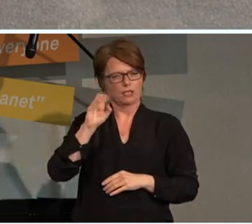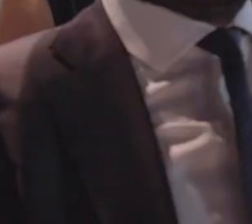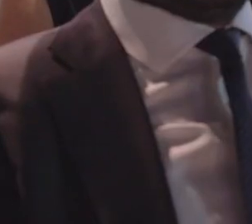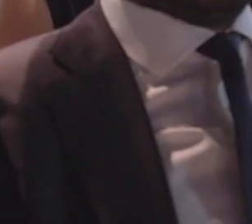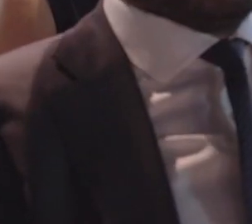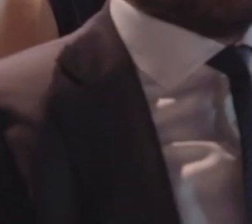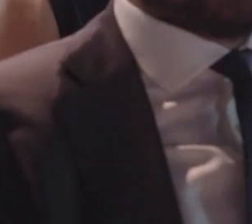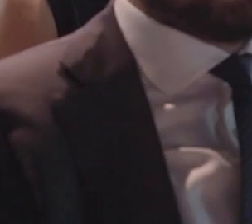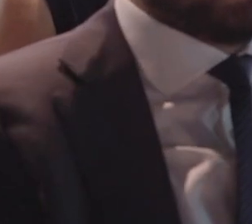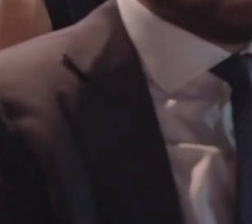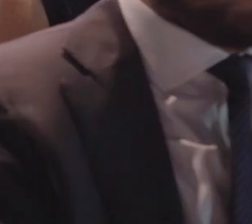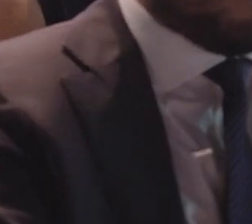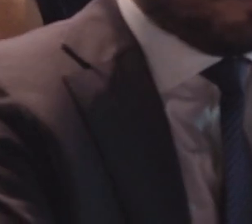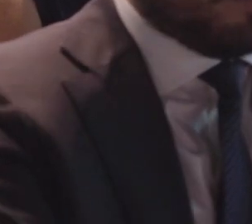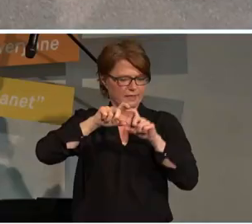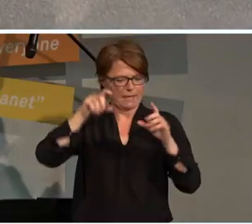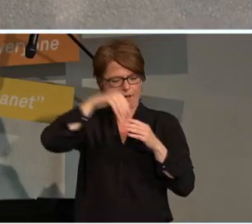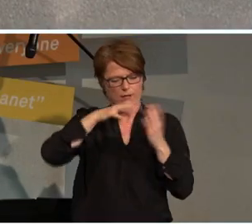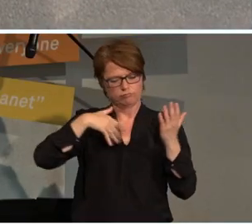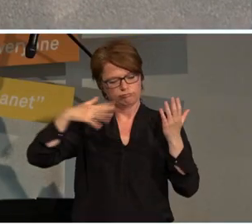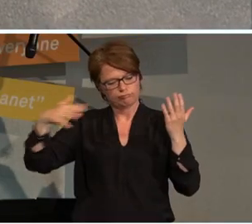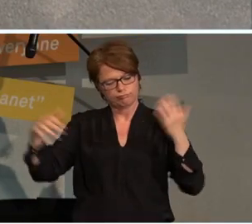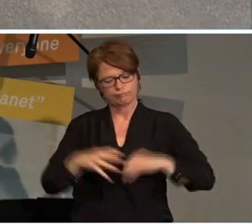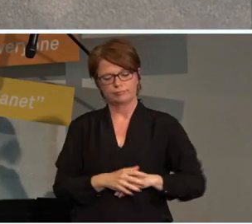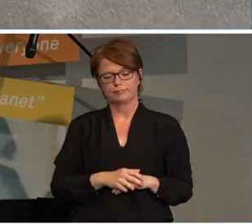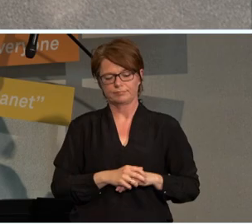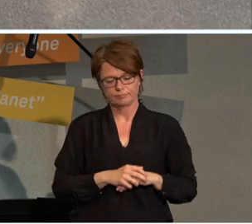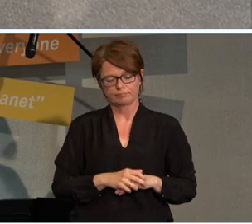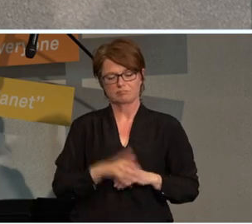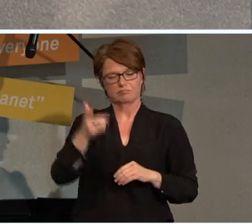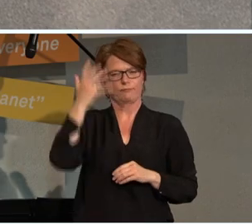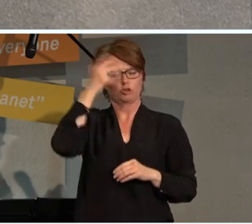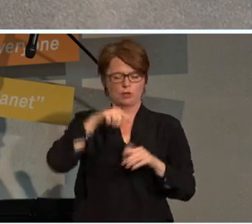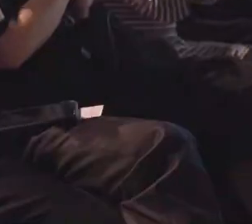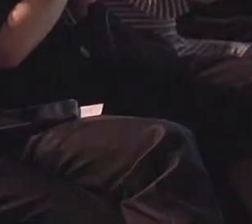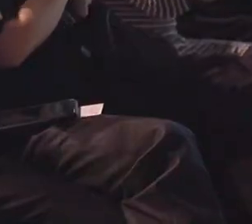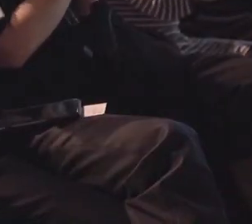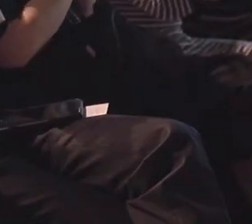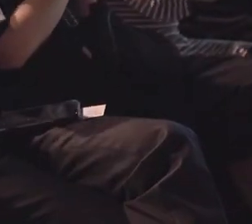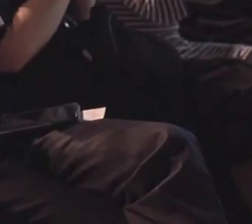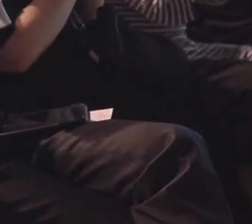Crenshaw, 19 authors are telling what does it mean, intersectionality, personally for them.